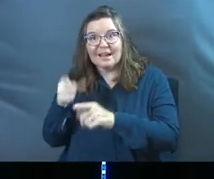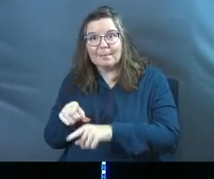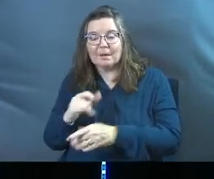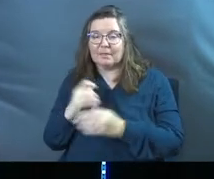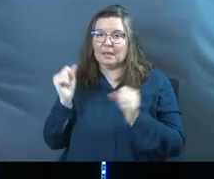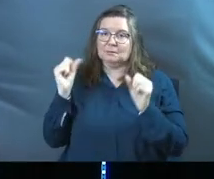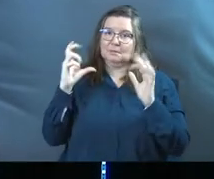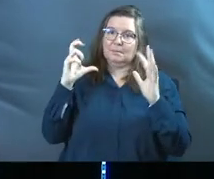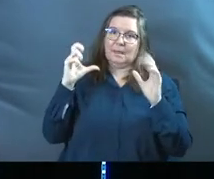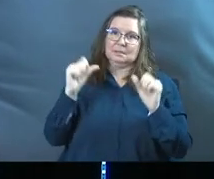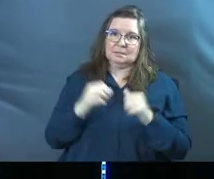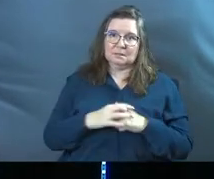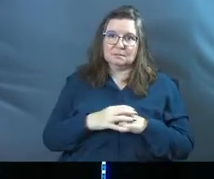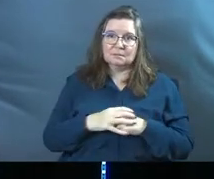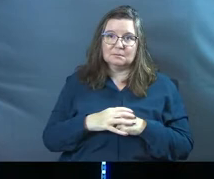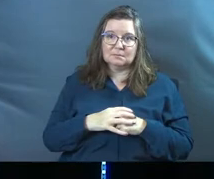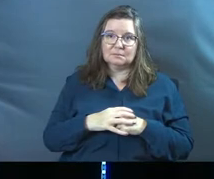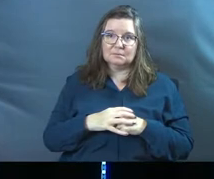That's amazing.